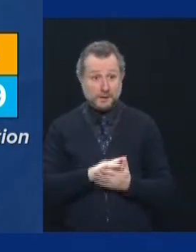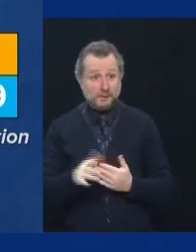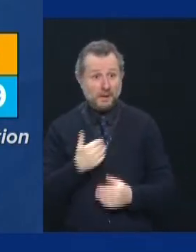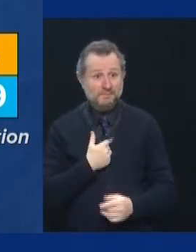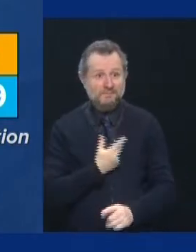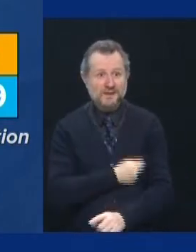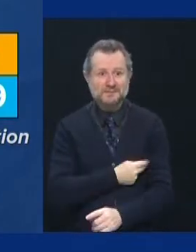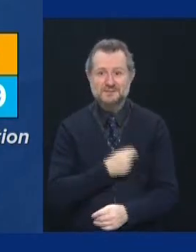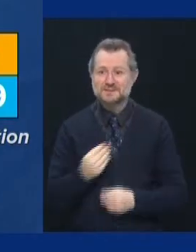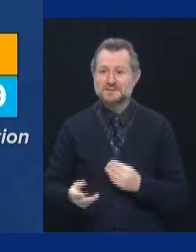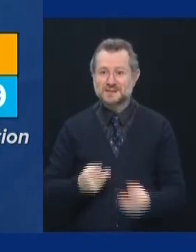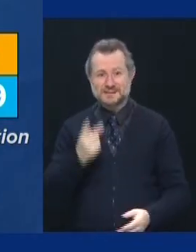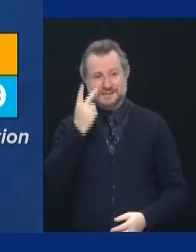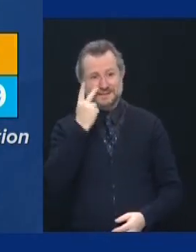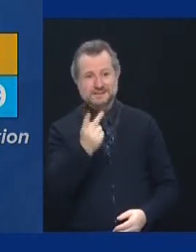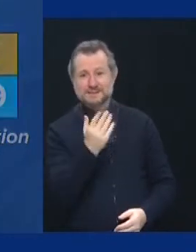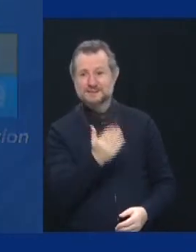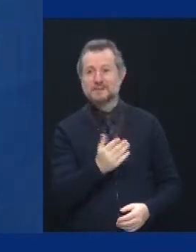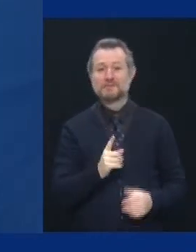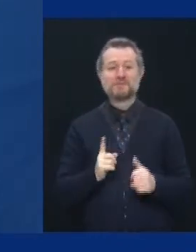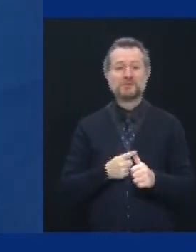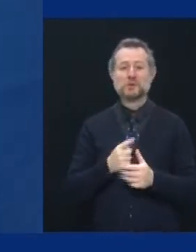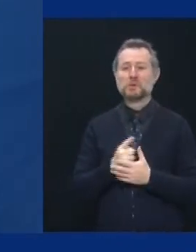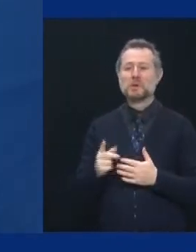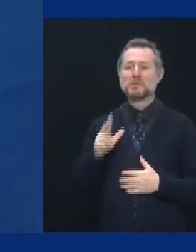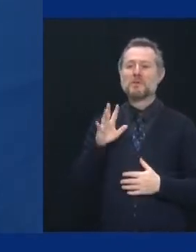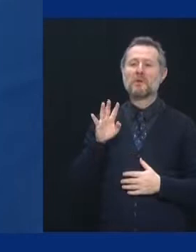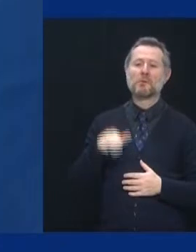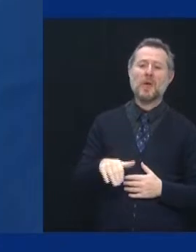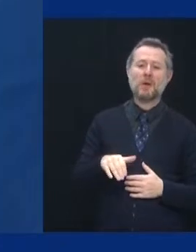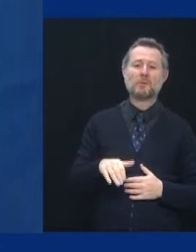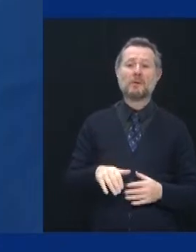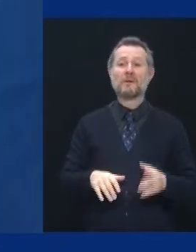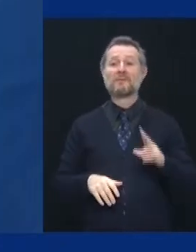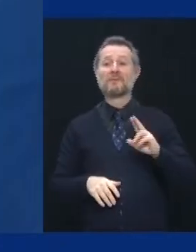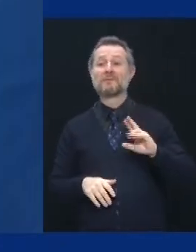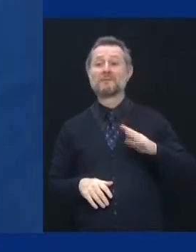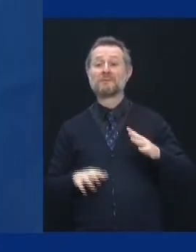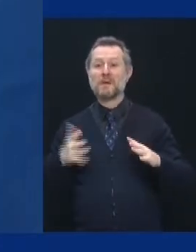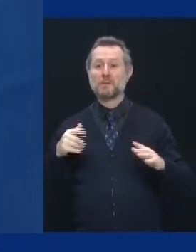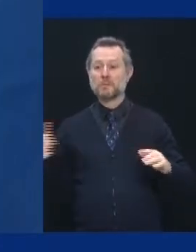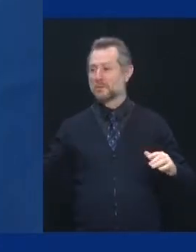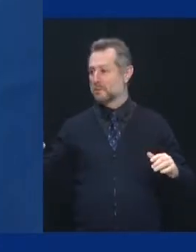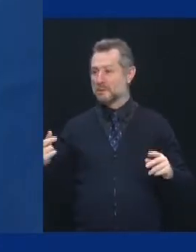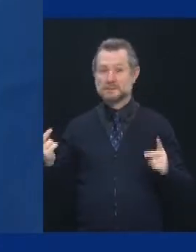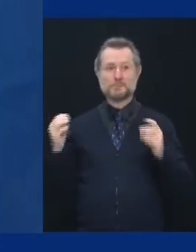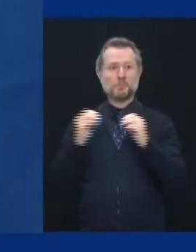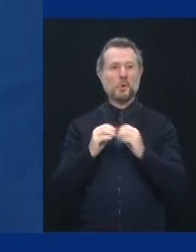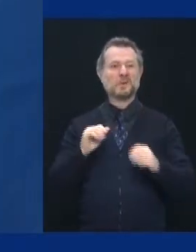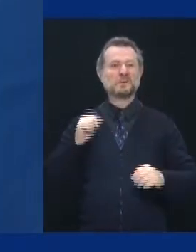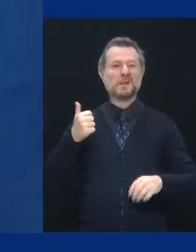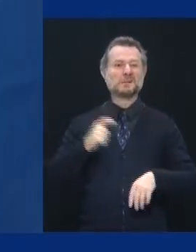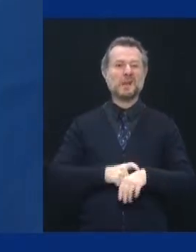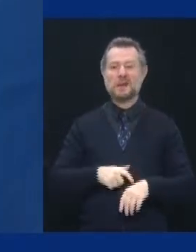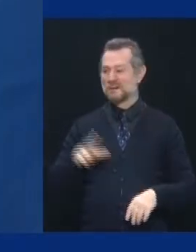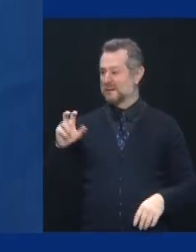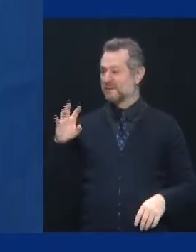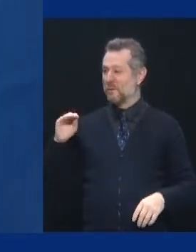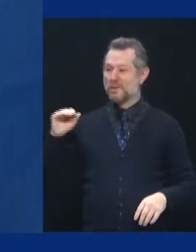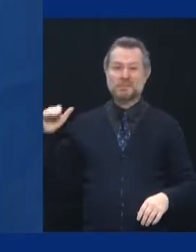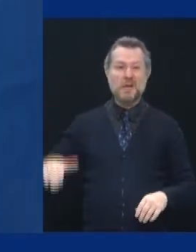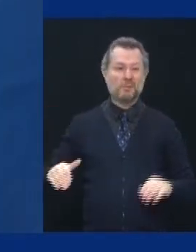tenfold increase in the number of vaccines that are being done. We still have uneven